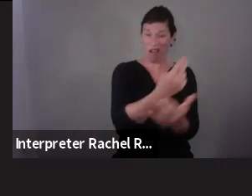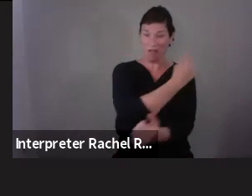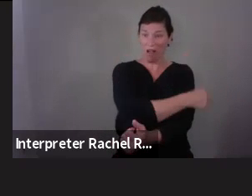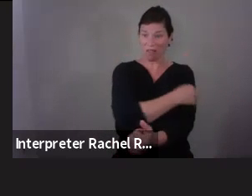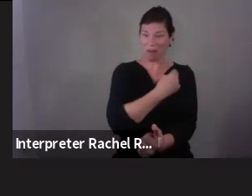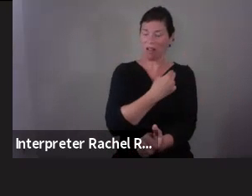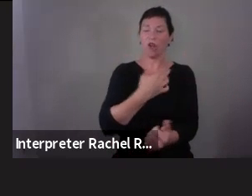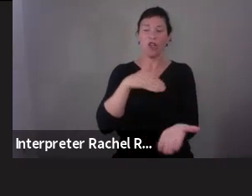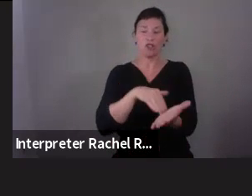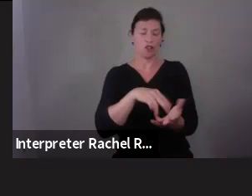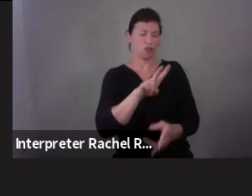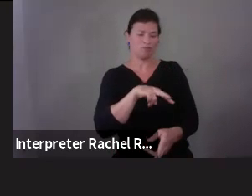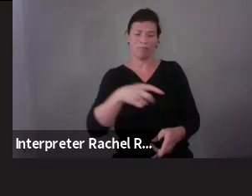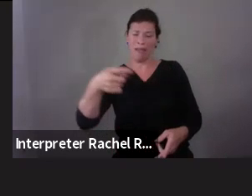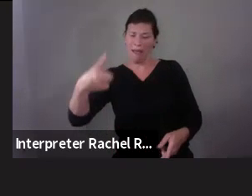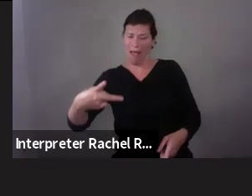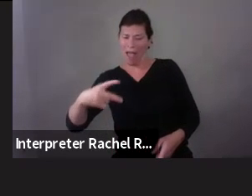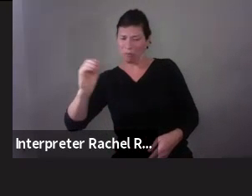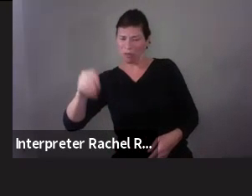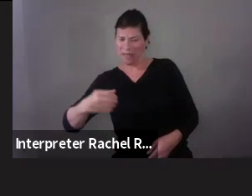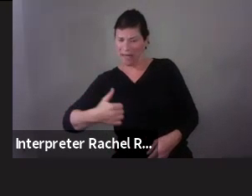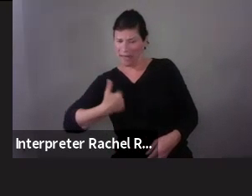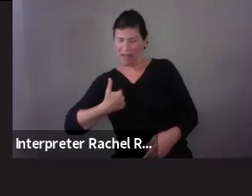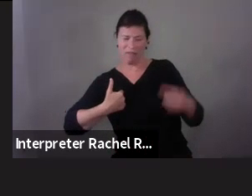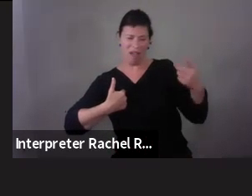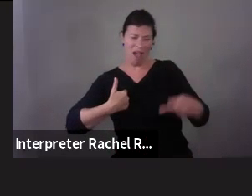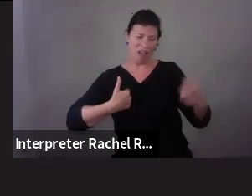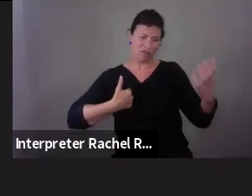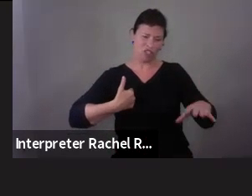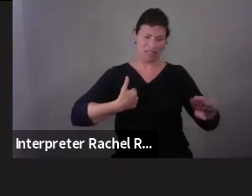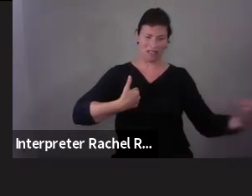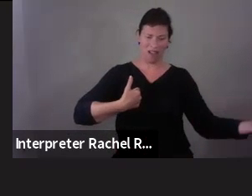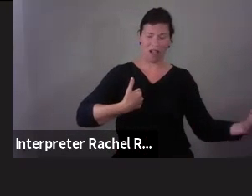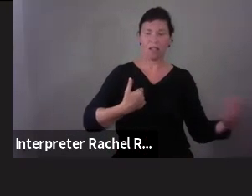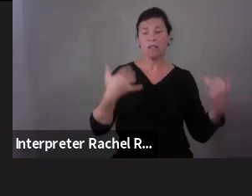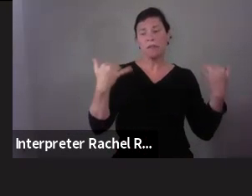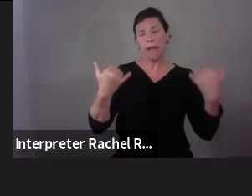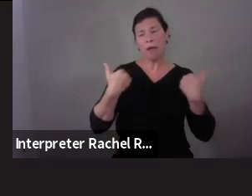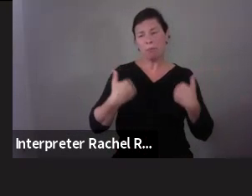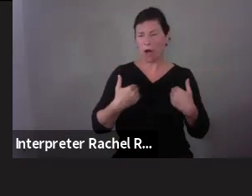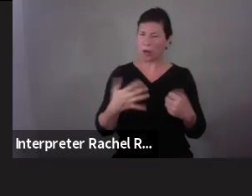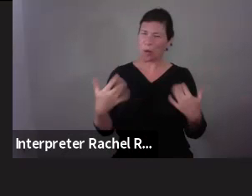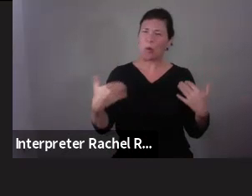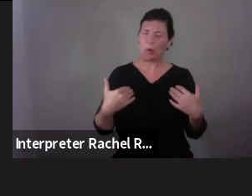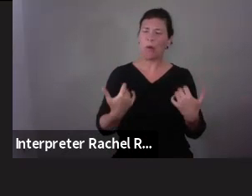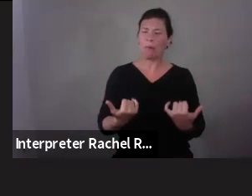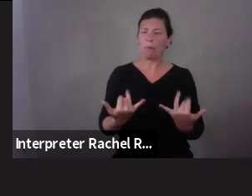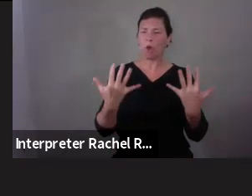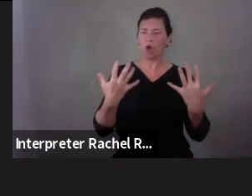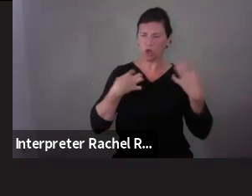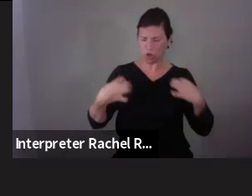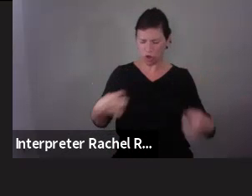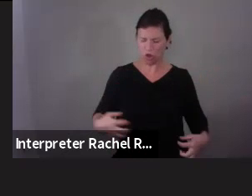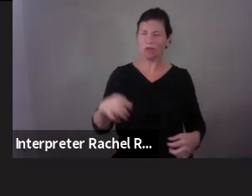50% chance of living. 60% of my body was covered in 4th degree scars, burn scars. And that